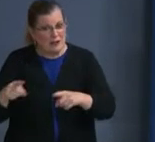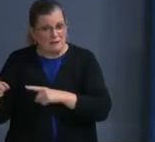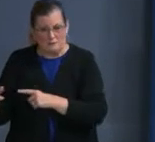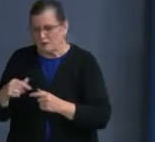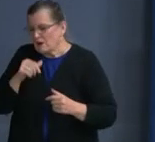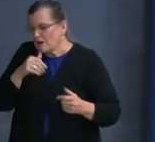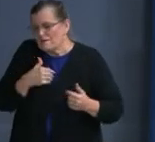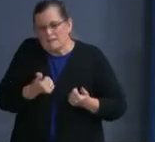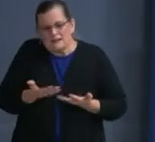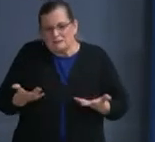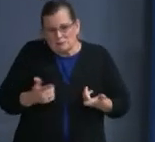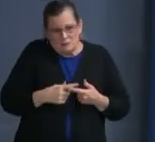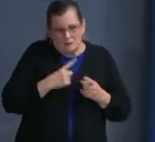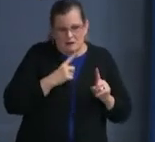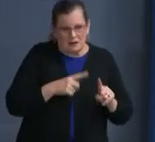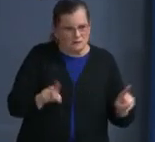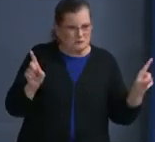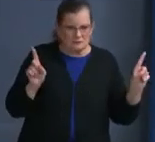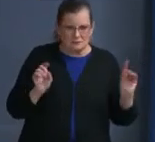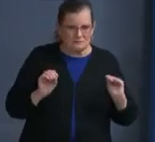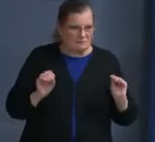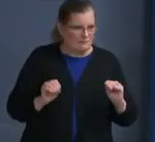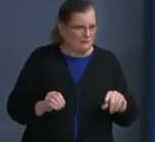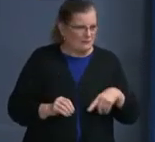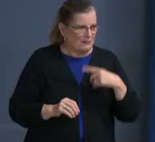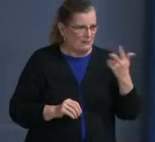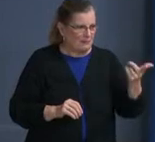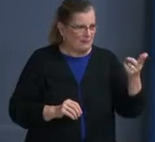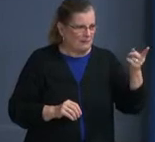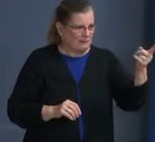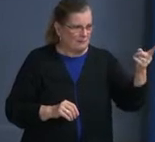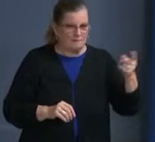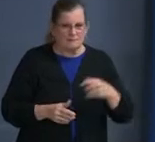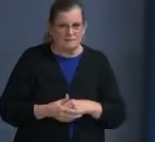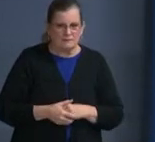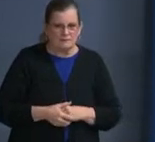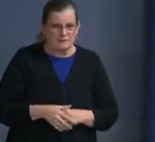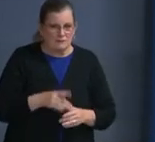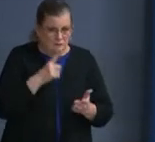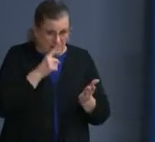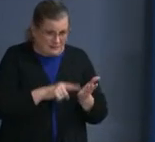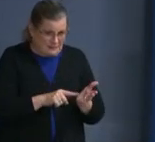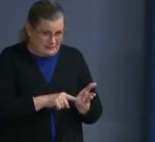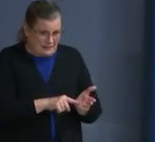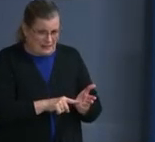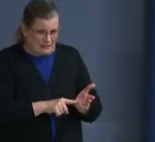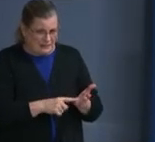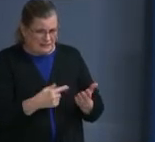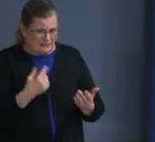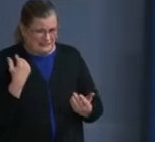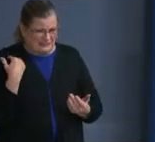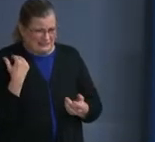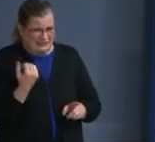today. Yes? With regards to businesses fined, we were told that on Saturday and Sunday,